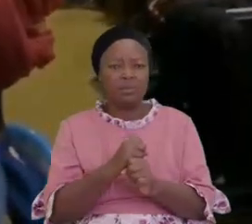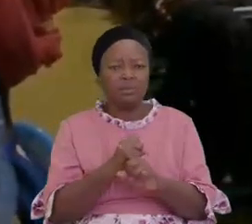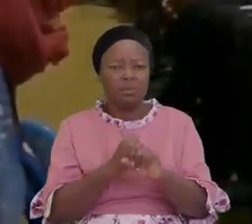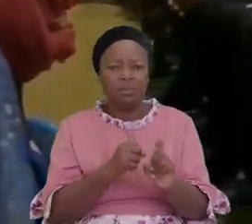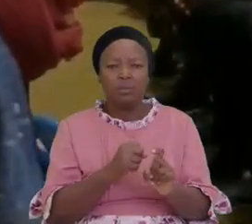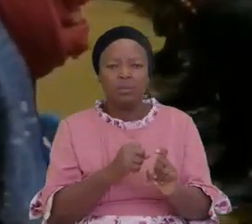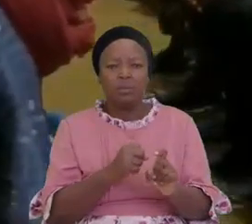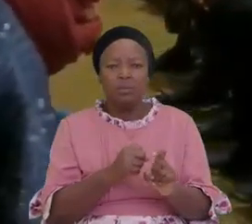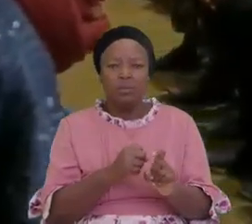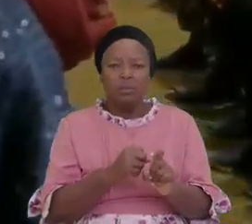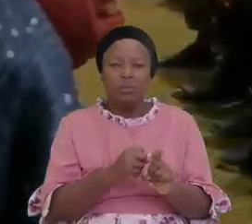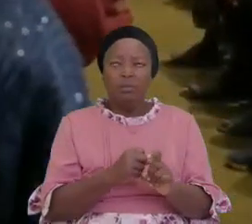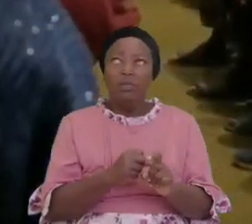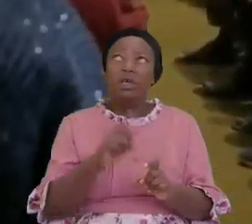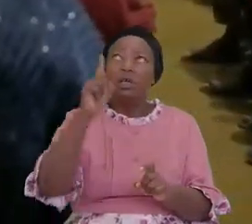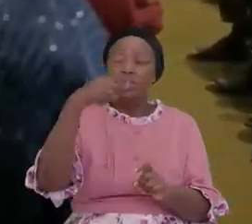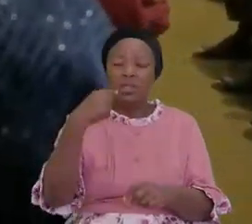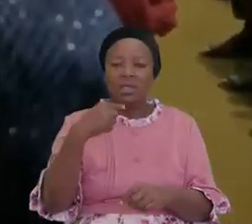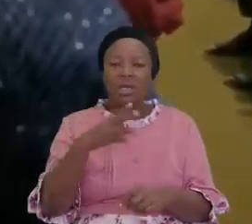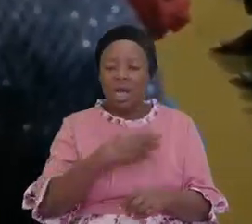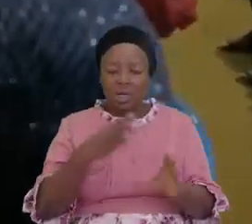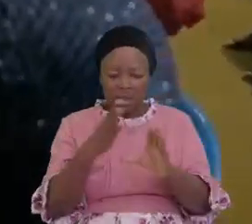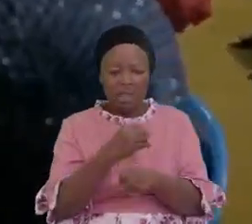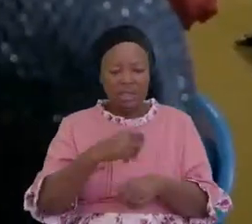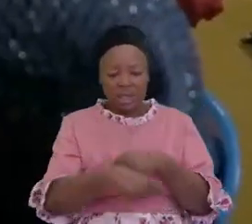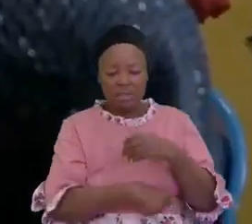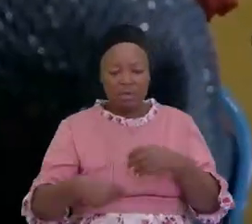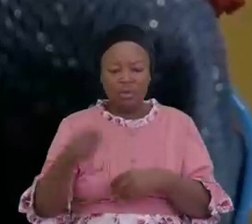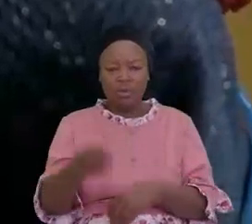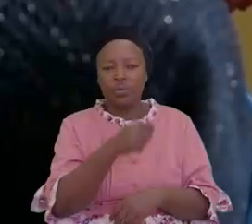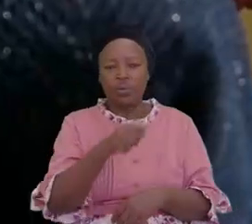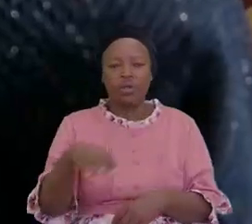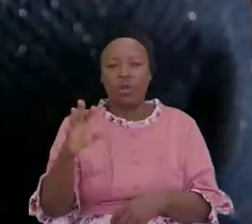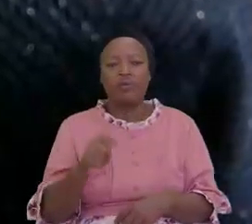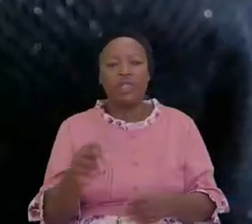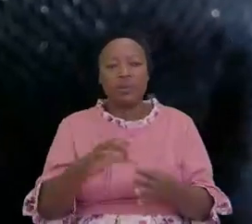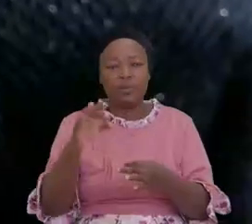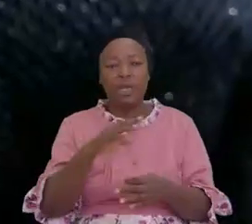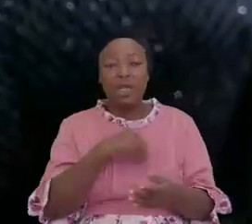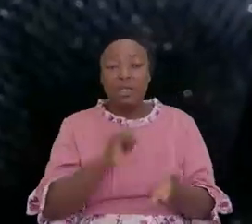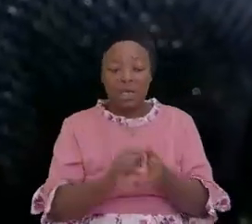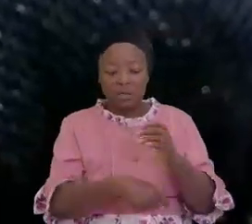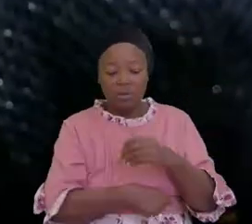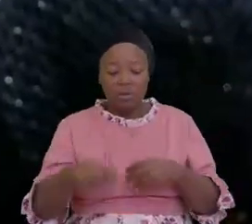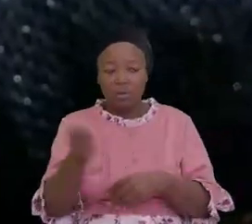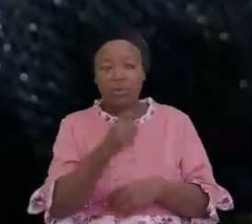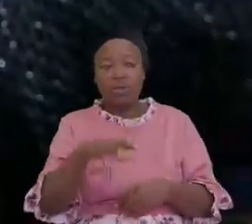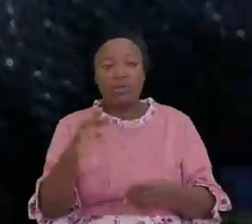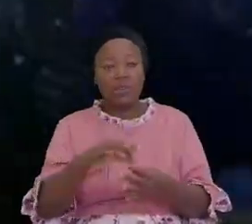It says, and take the sword of the Spirit. That sword of the Spirit is the word of